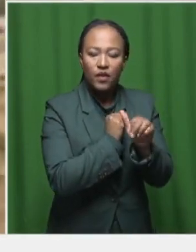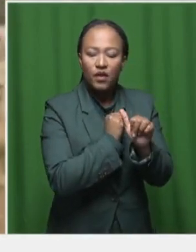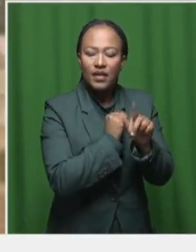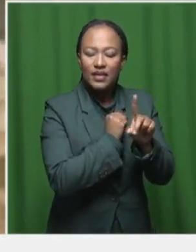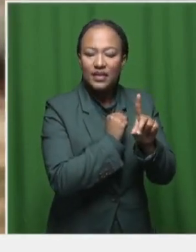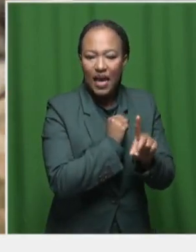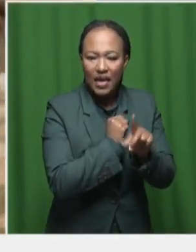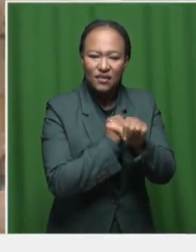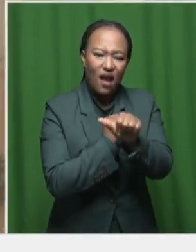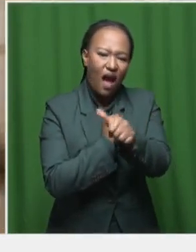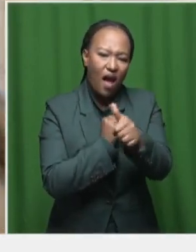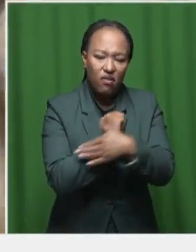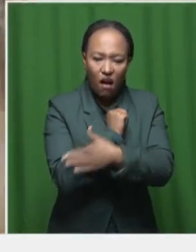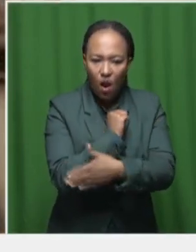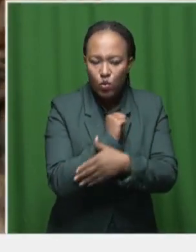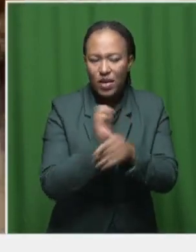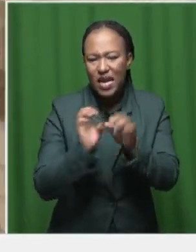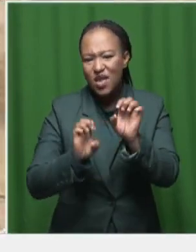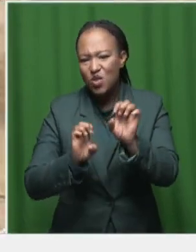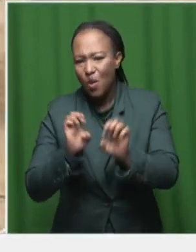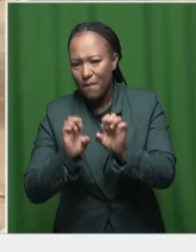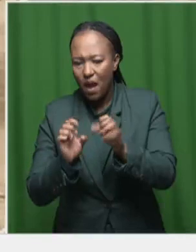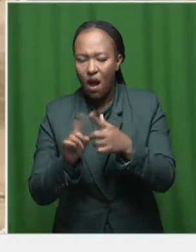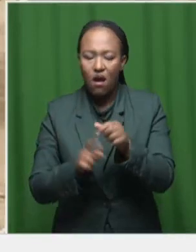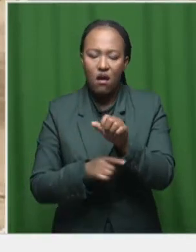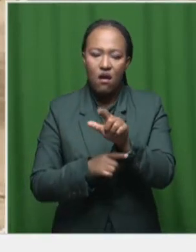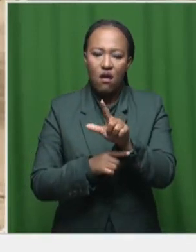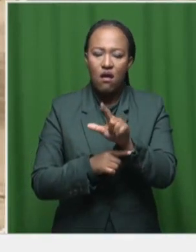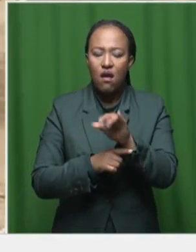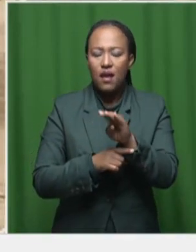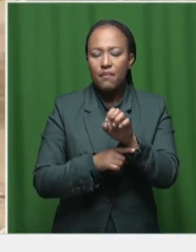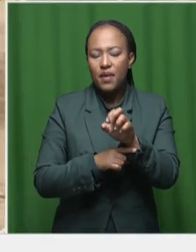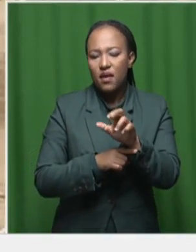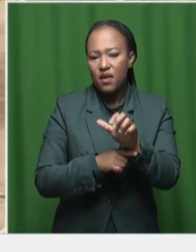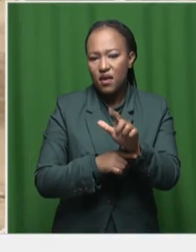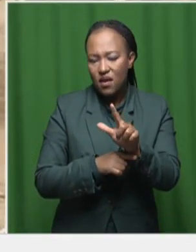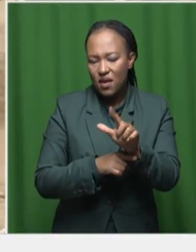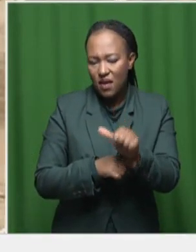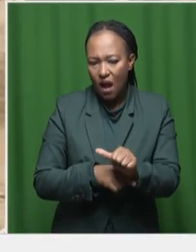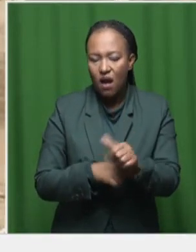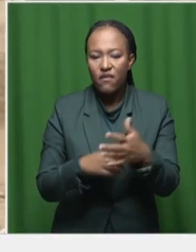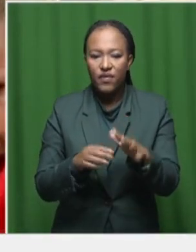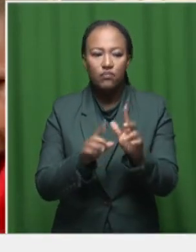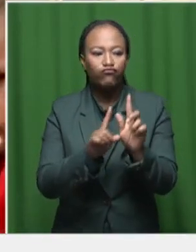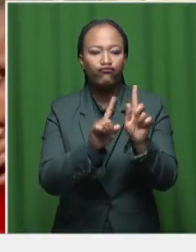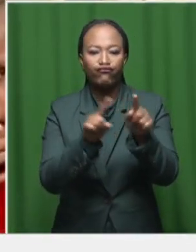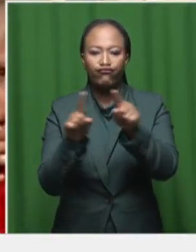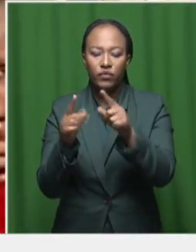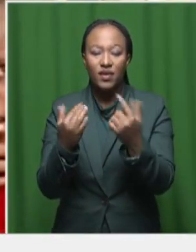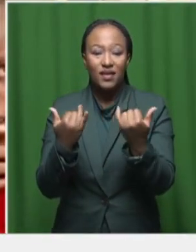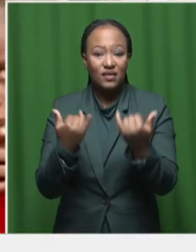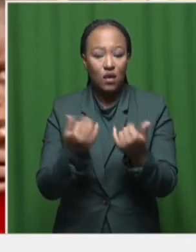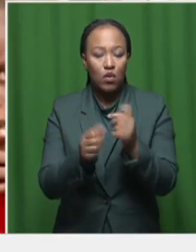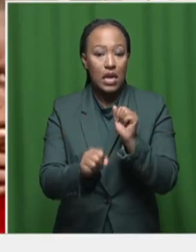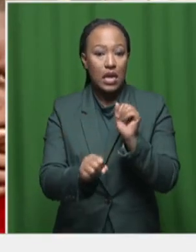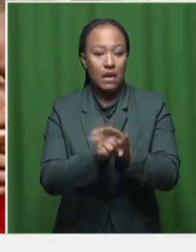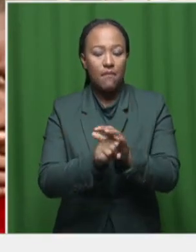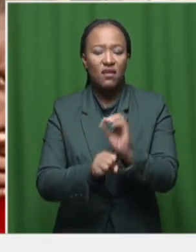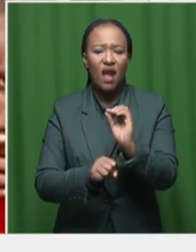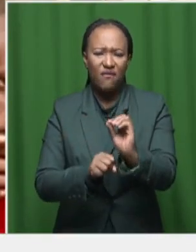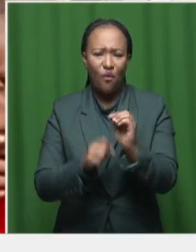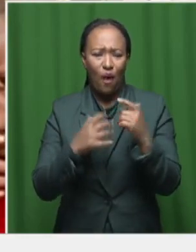Republic, Ethiopia and Libya, among others. An already fragile region now grappling with the impact of this latest